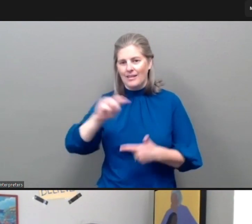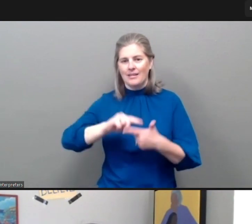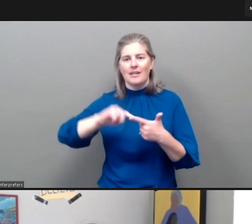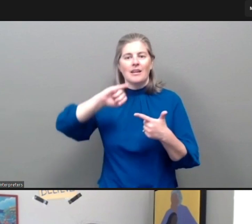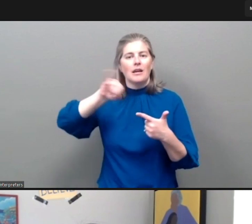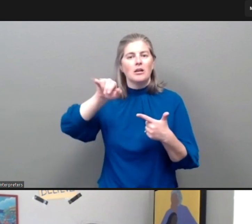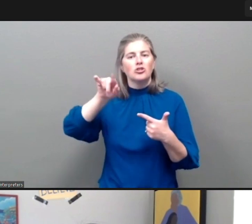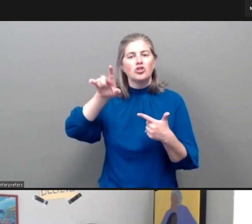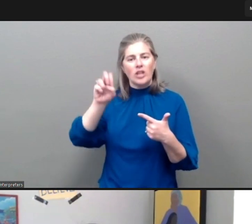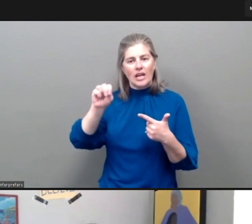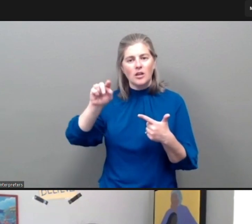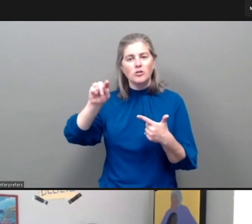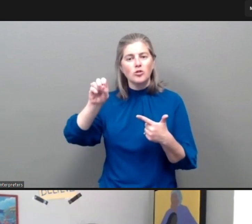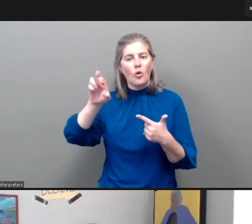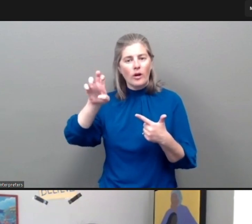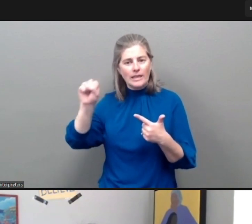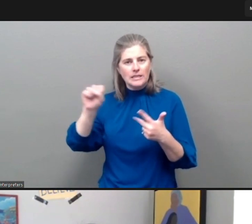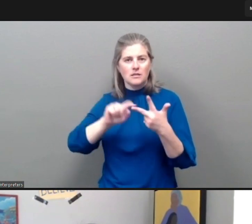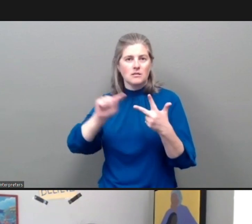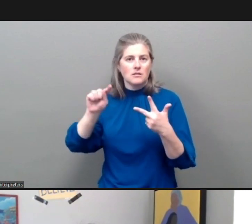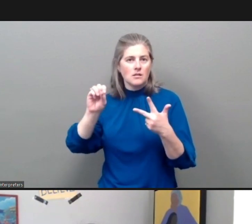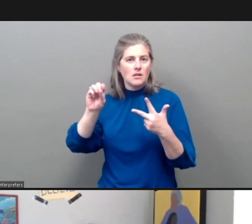Lopez. Michaela, you are unmuted.